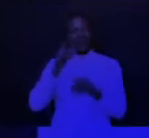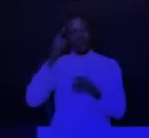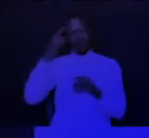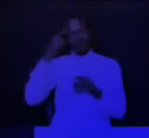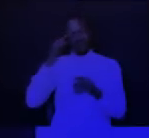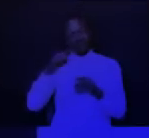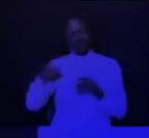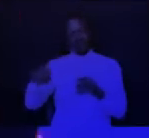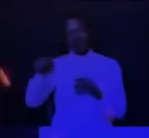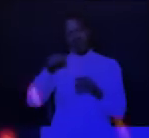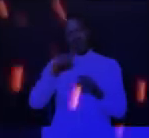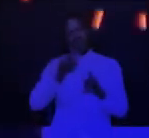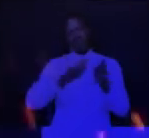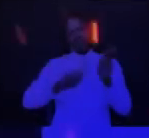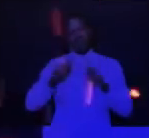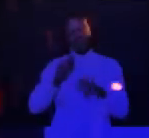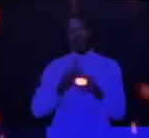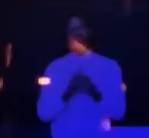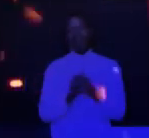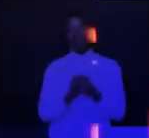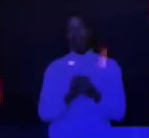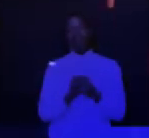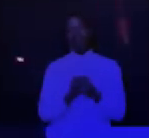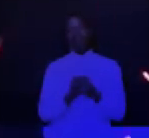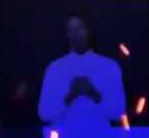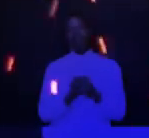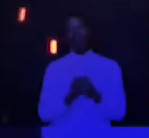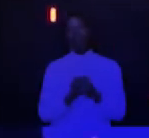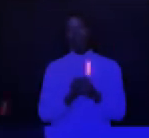these people.